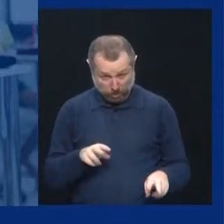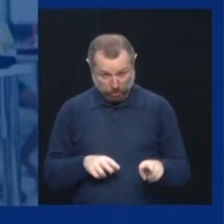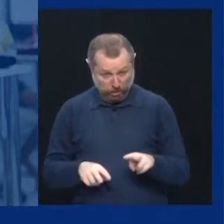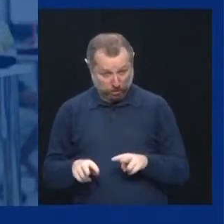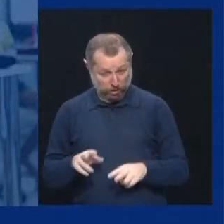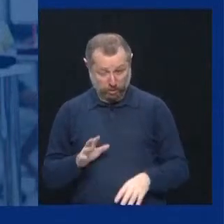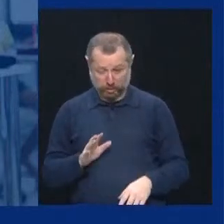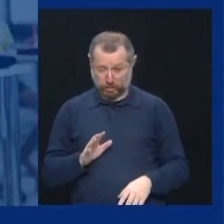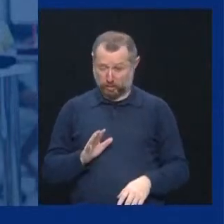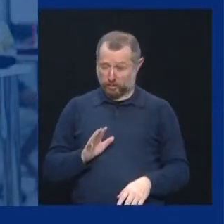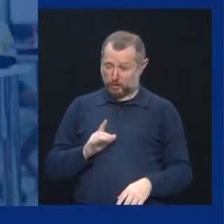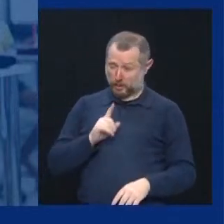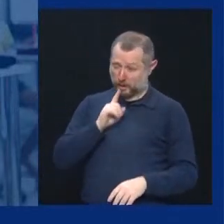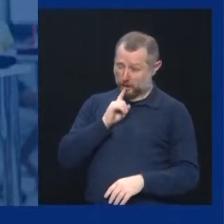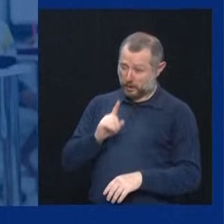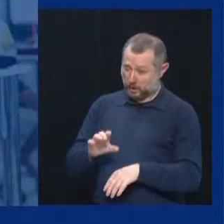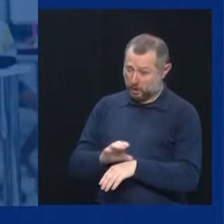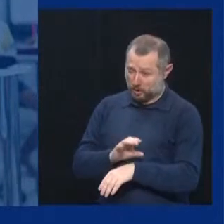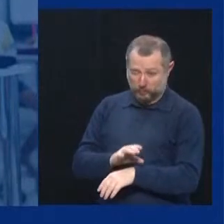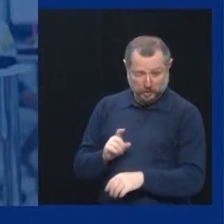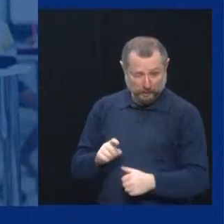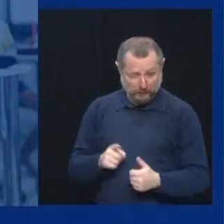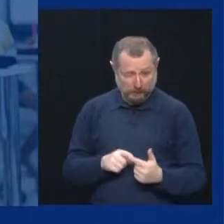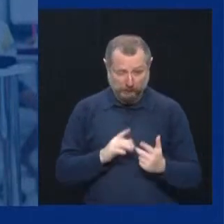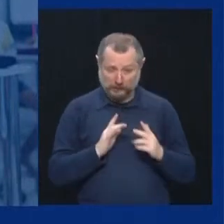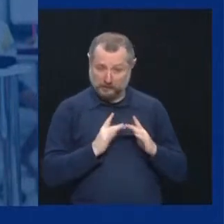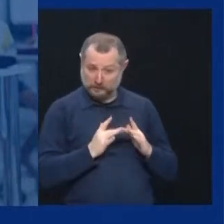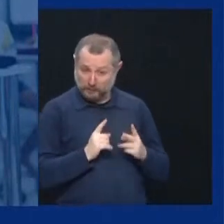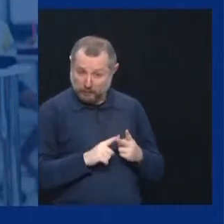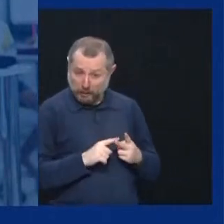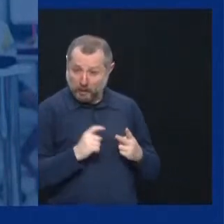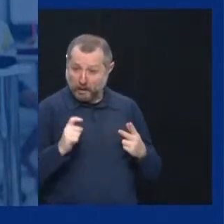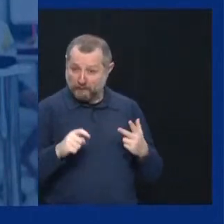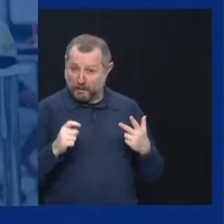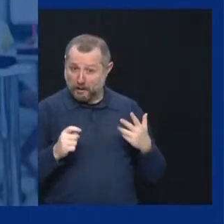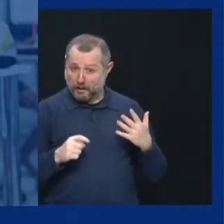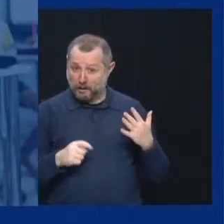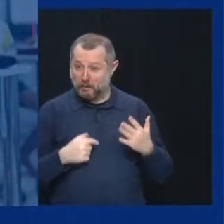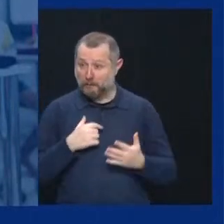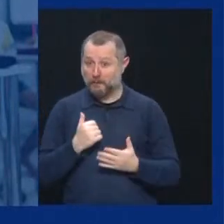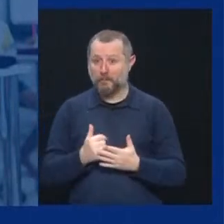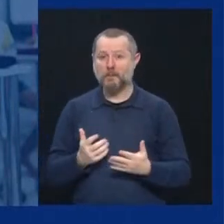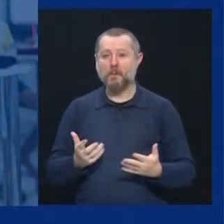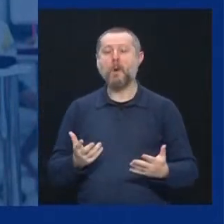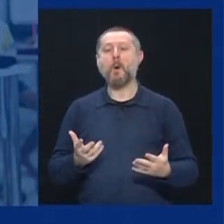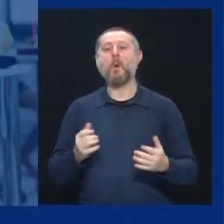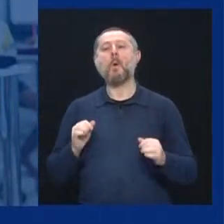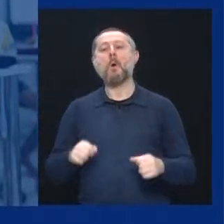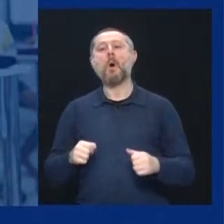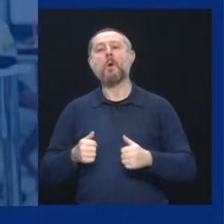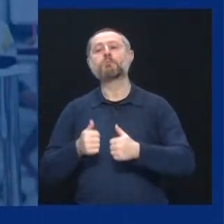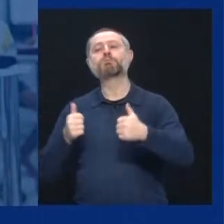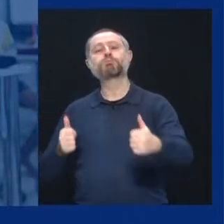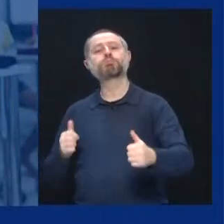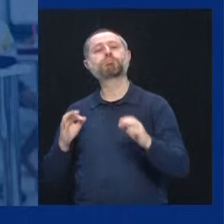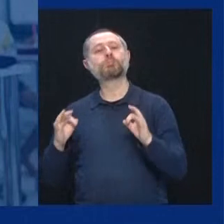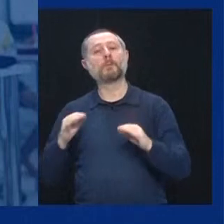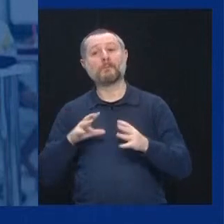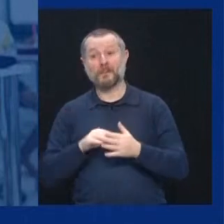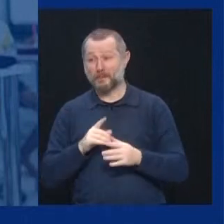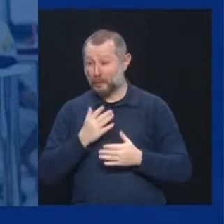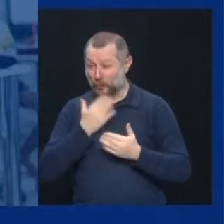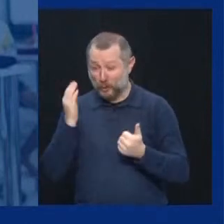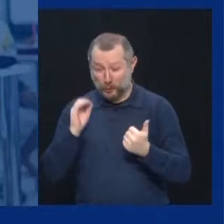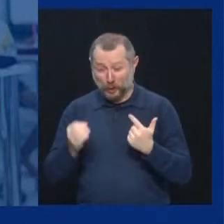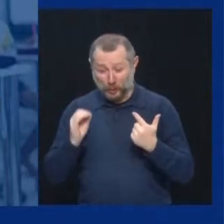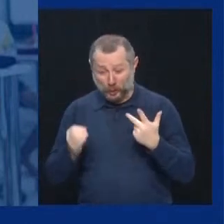computer, if you have internet access, if you have someone to help you on the computer. So